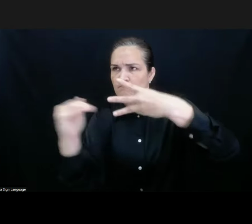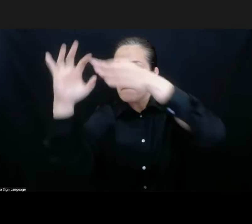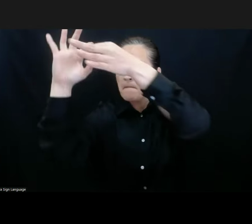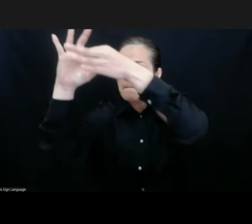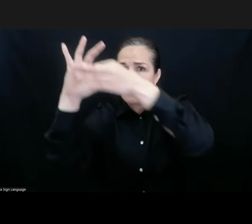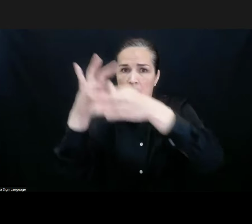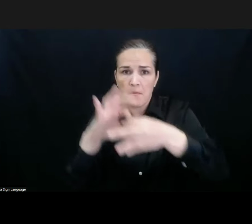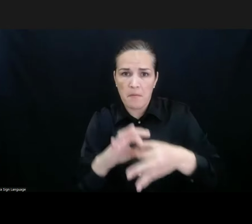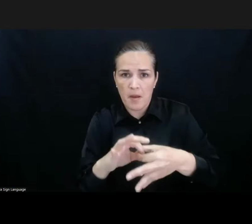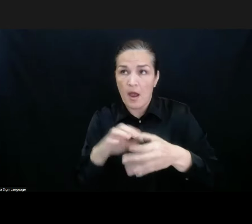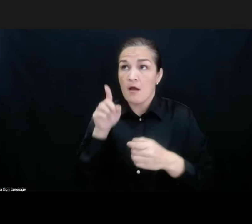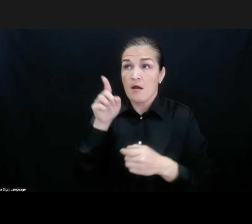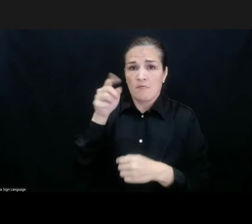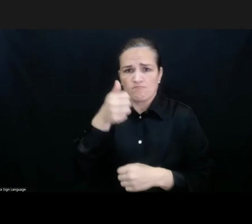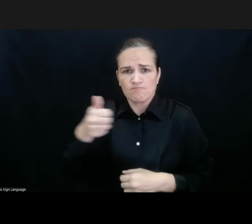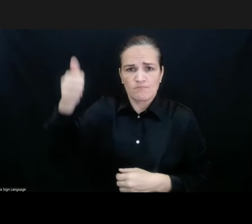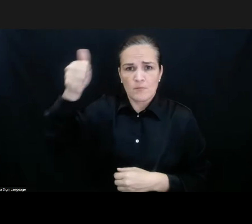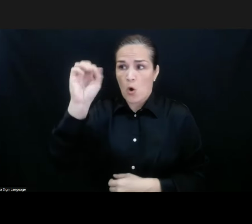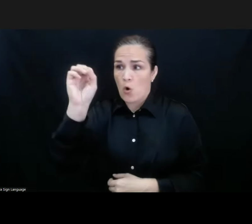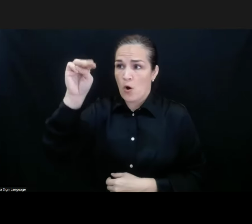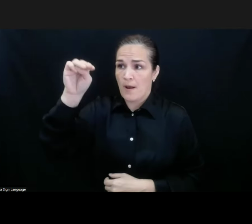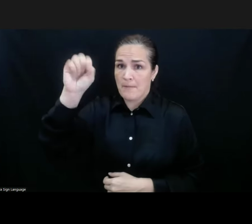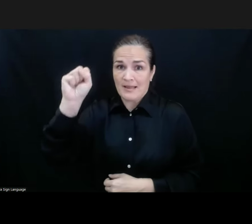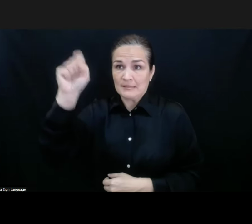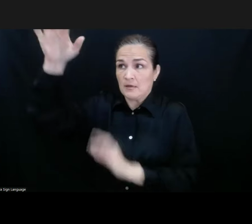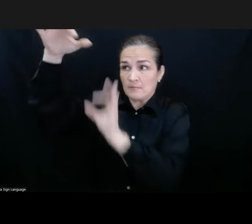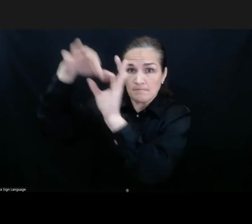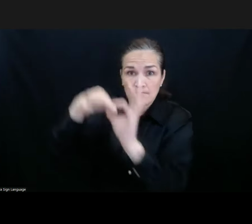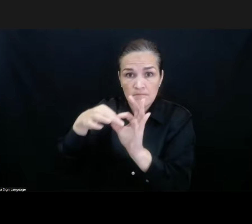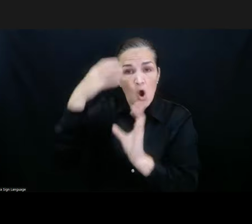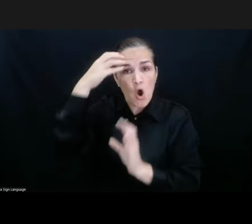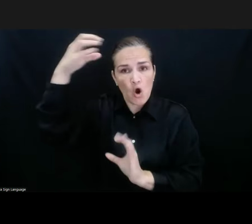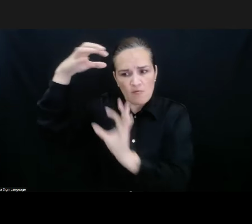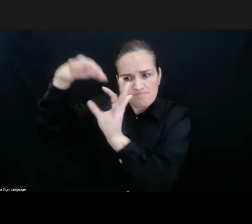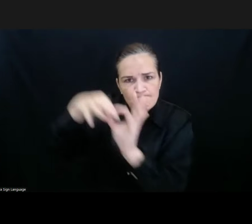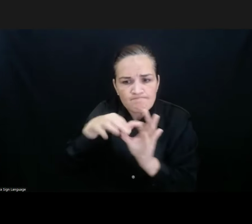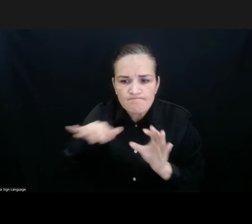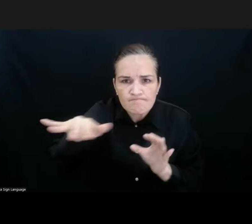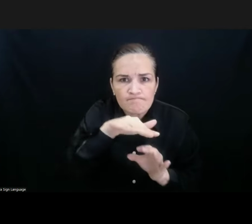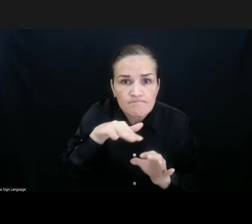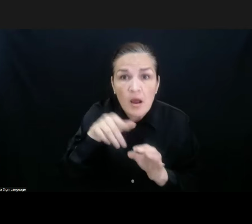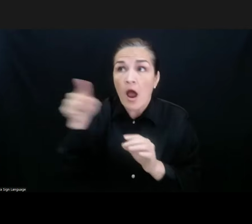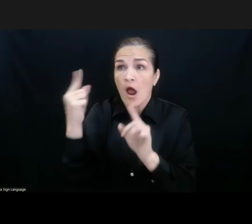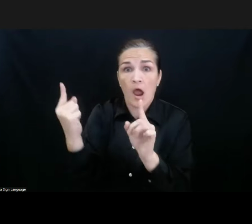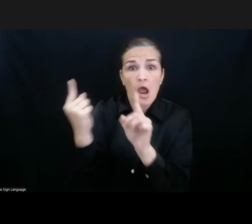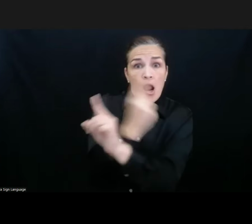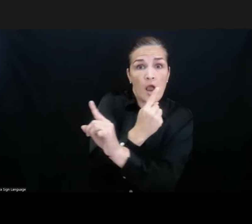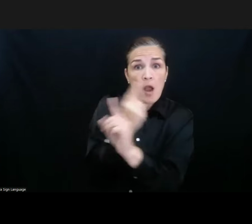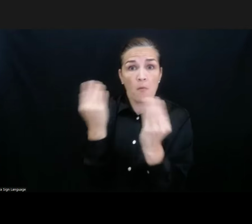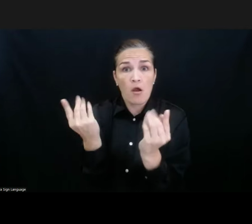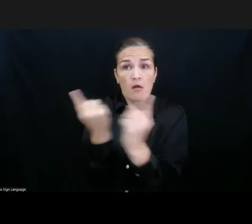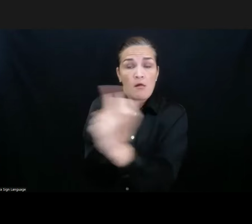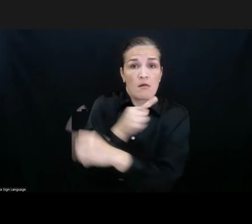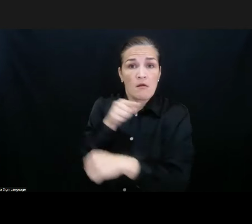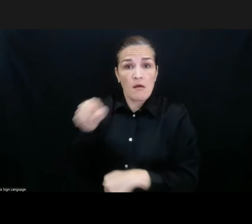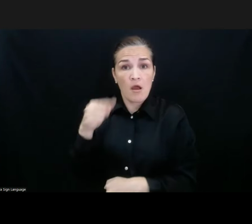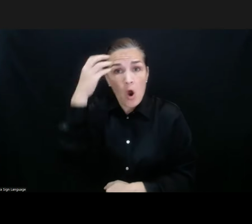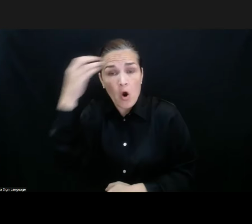this continuity despite political changes. So eventually, when we started this assessment